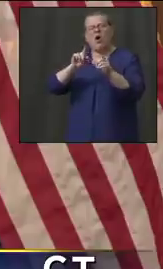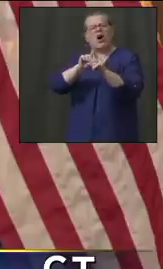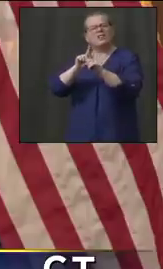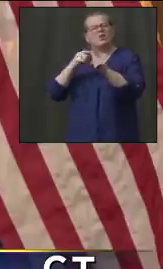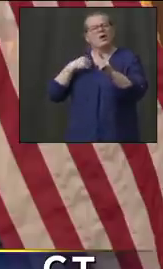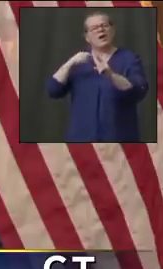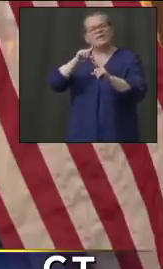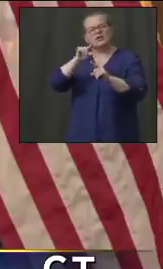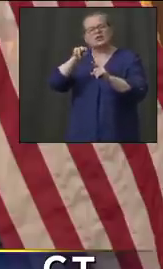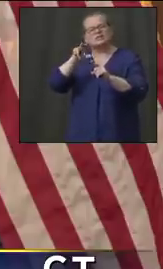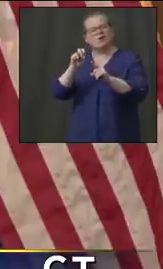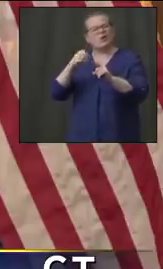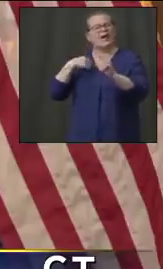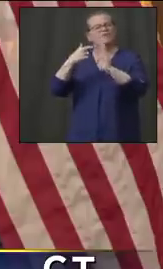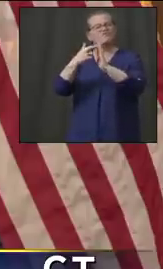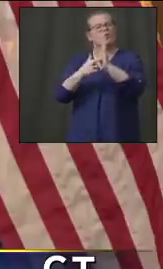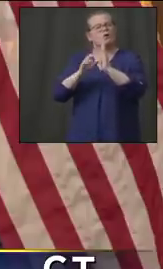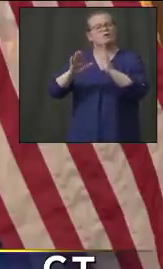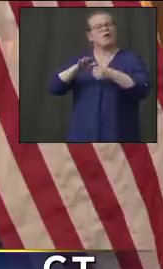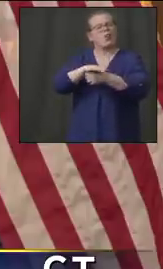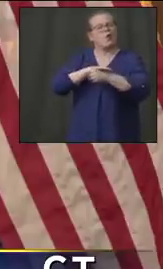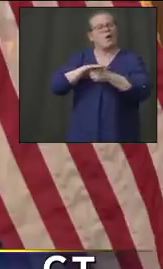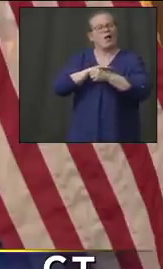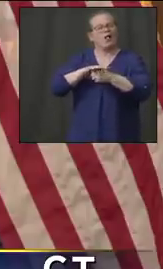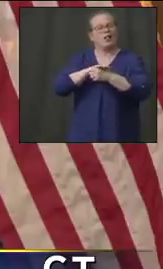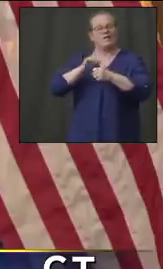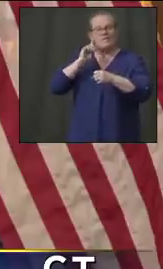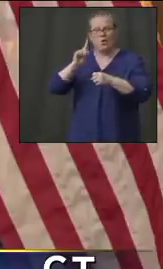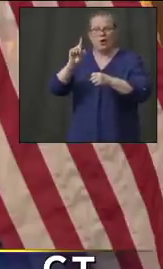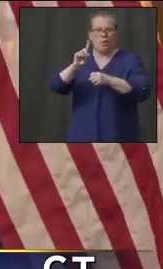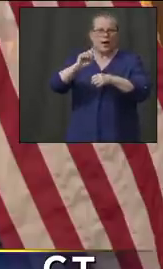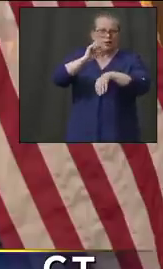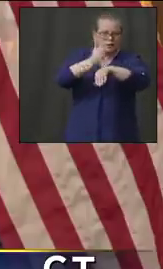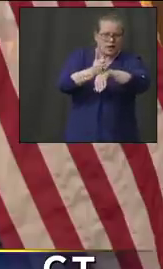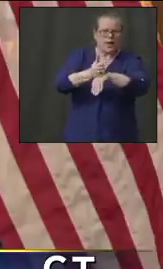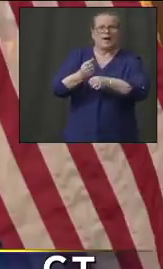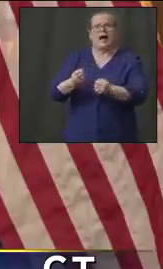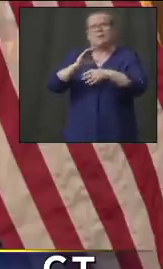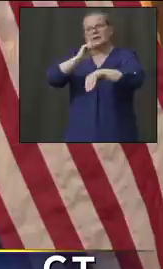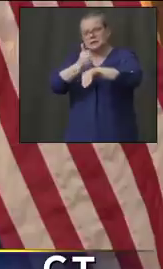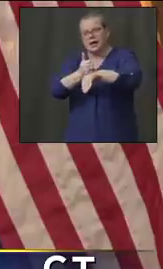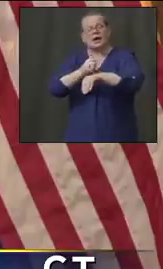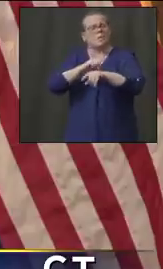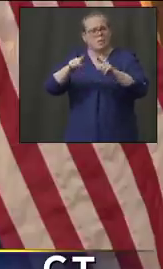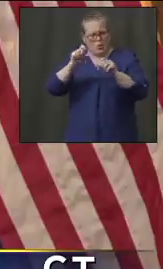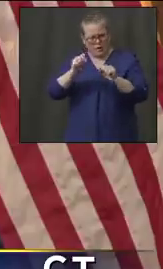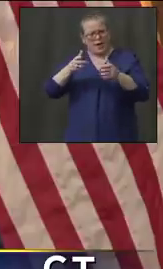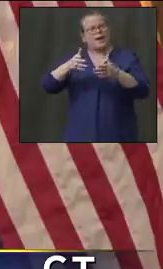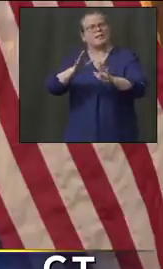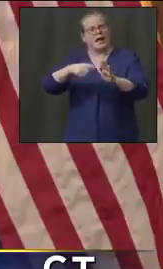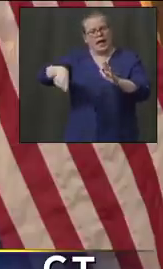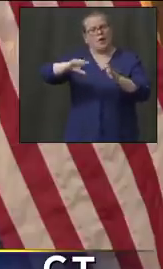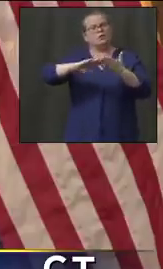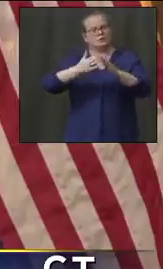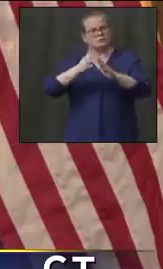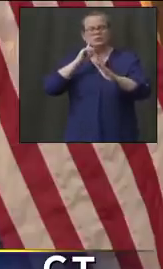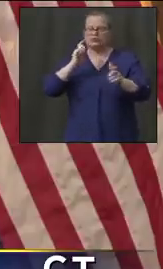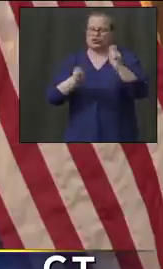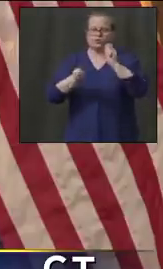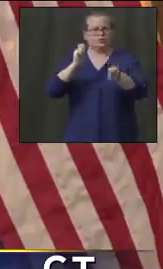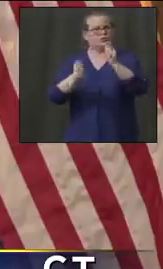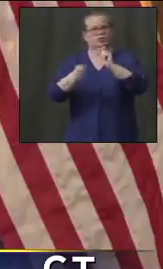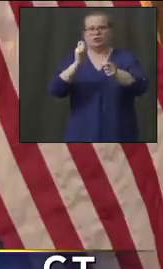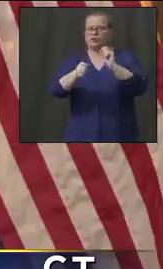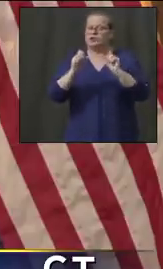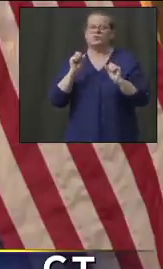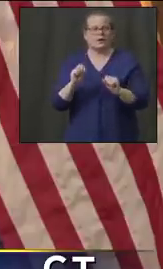the ability and the latitude for those localities to be able to make those changes very quickly as we move from